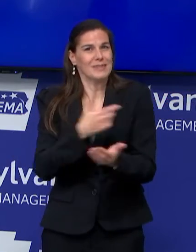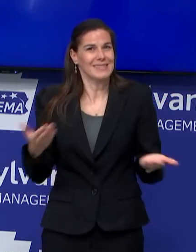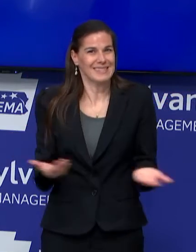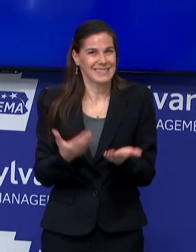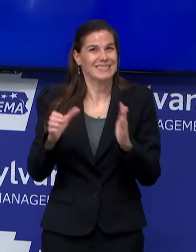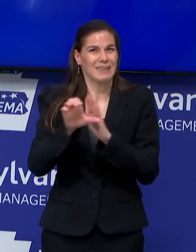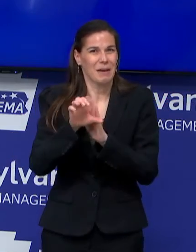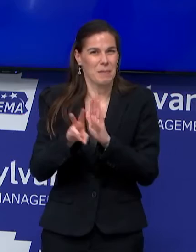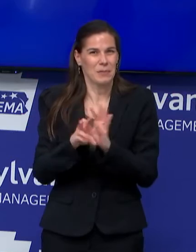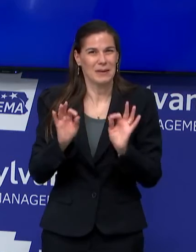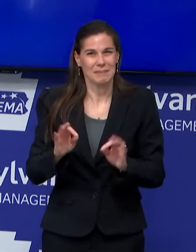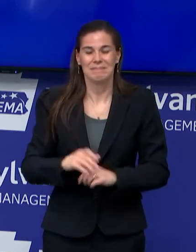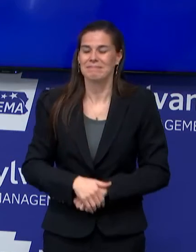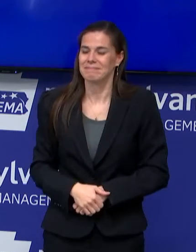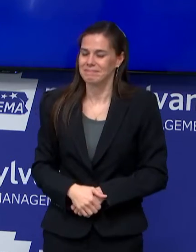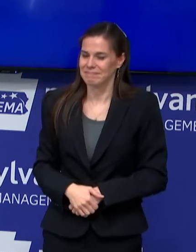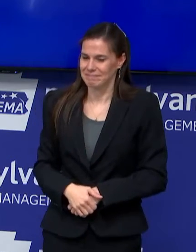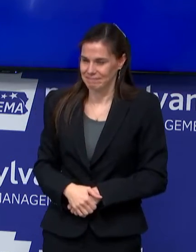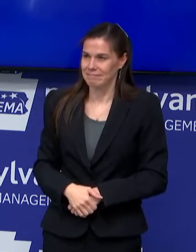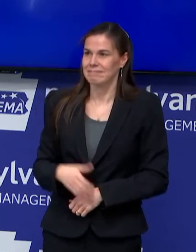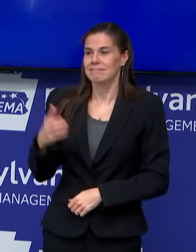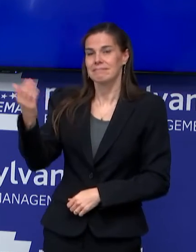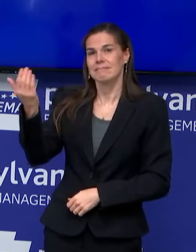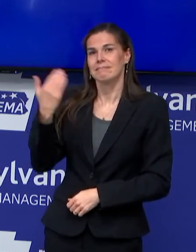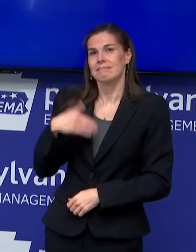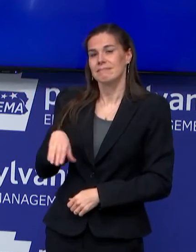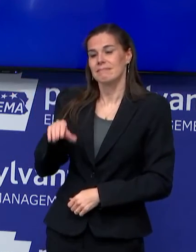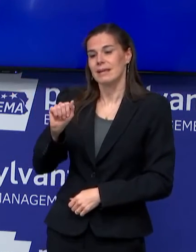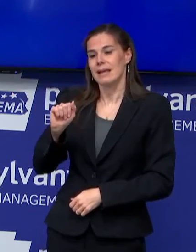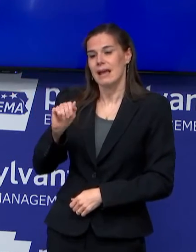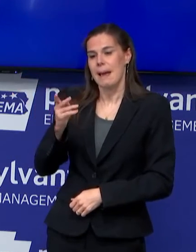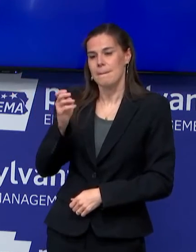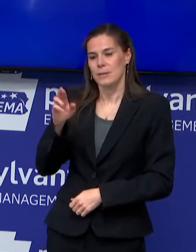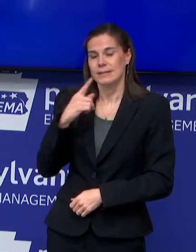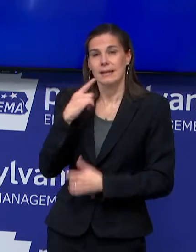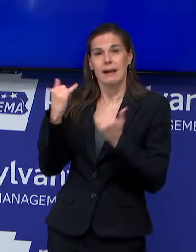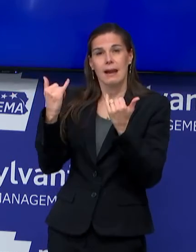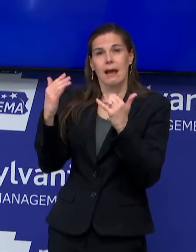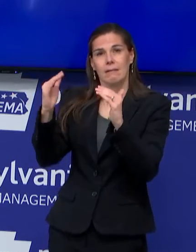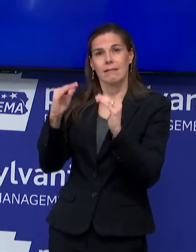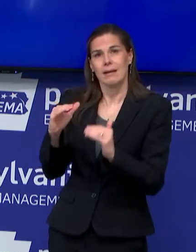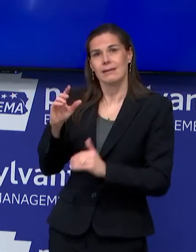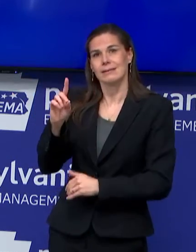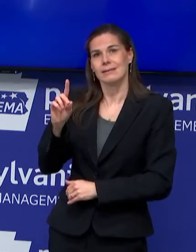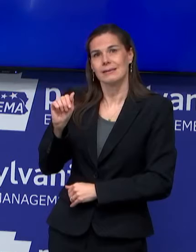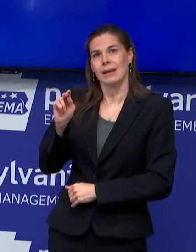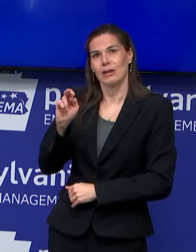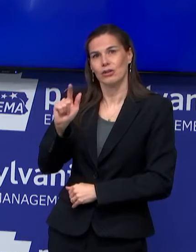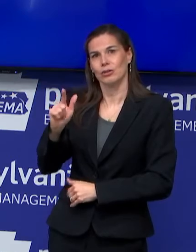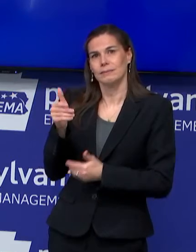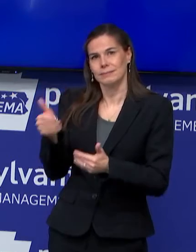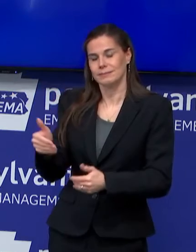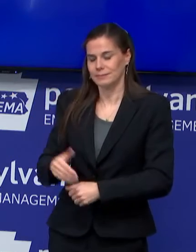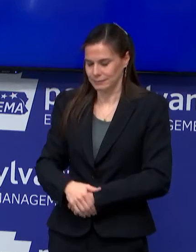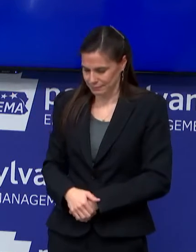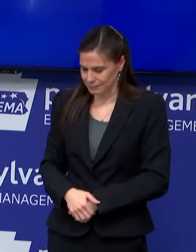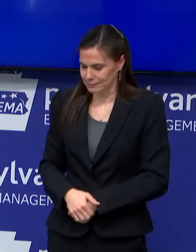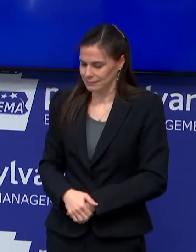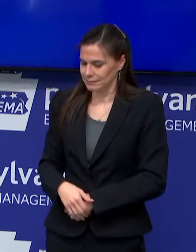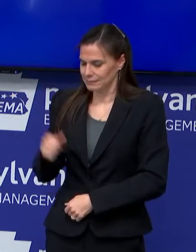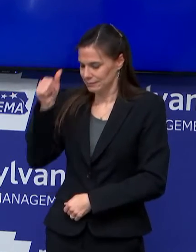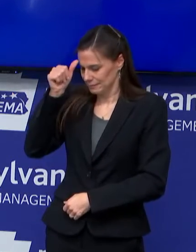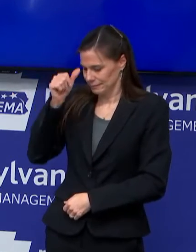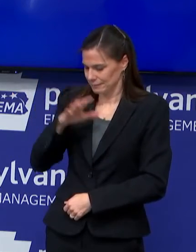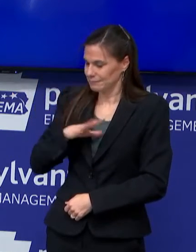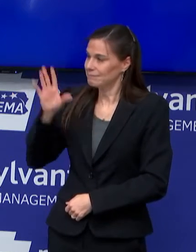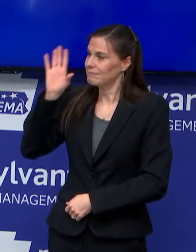Okay, up next we have Daniel Koob from CBS 3. Daniel, you should be able to unmute. Hey, Lindsay. I'm not sure if